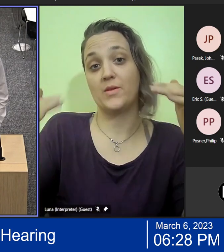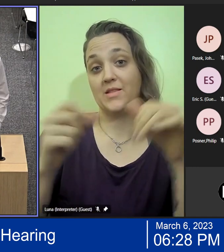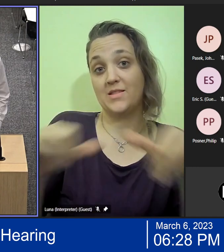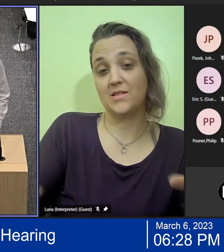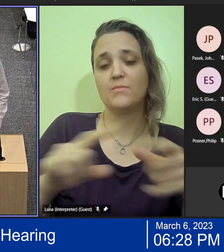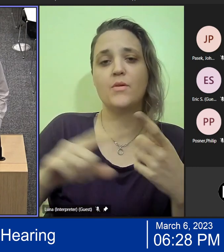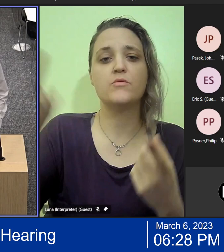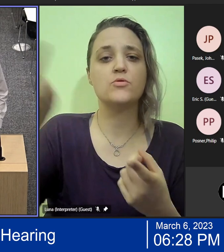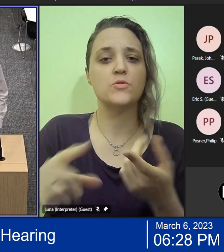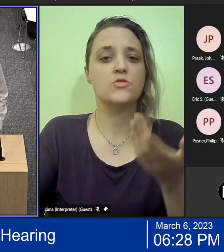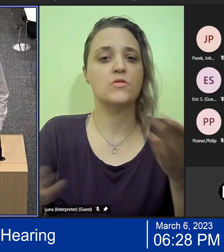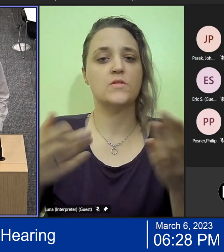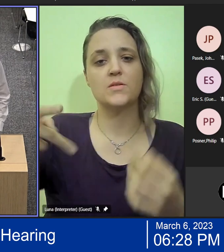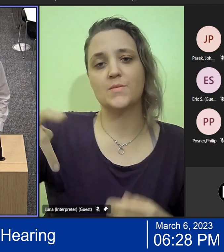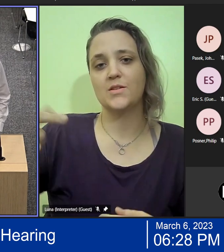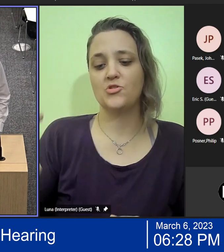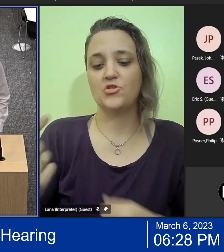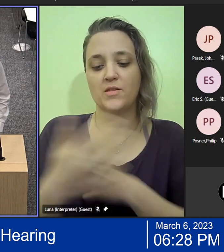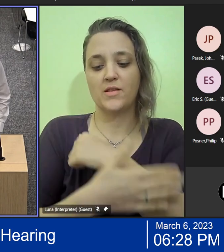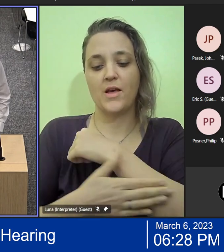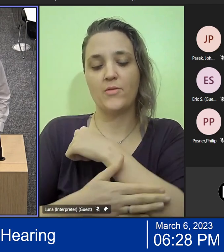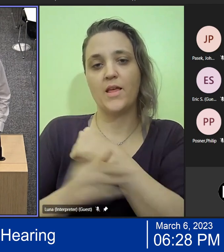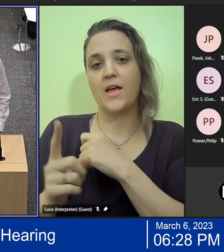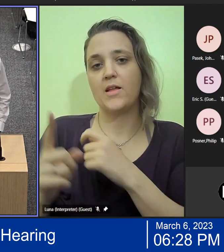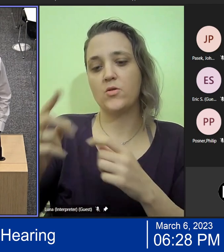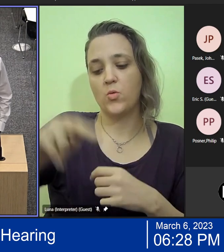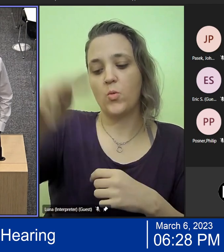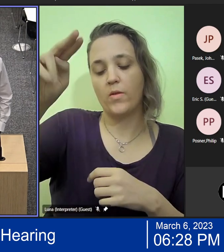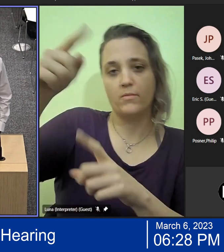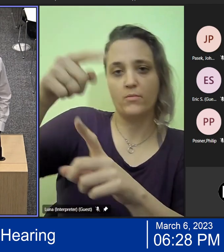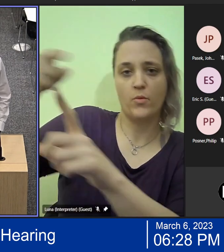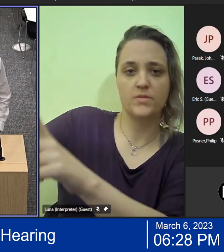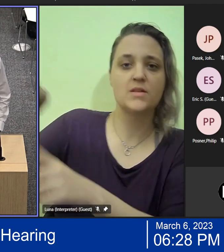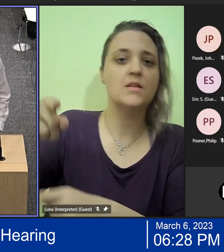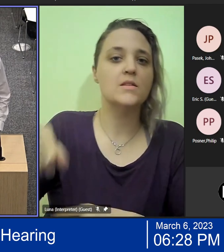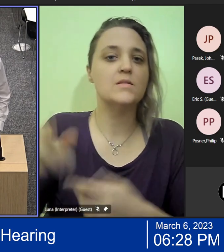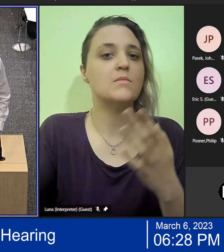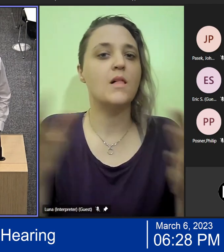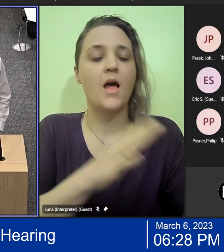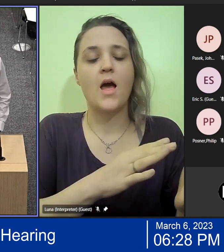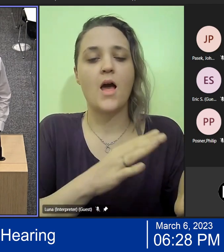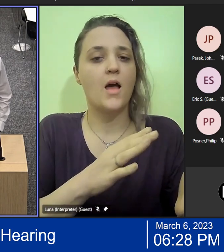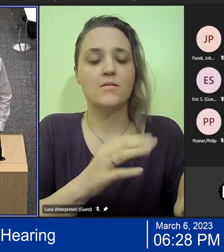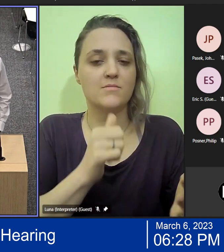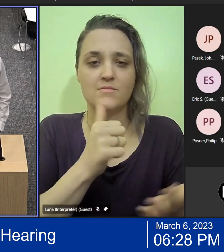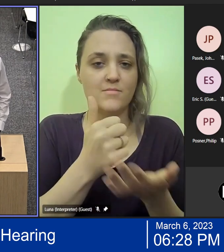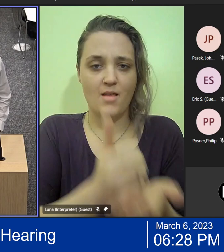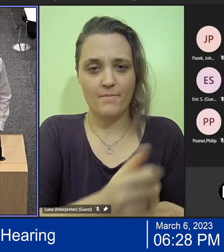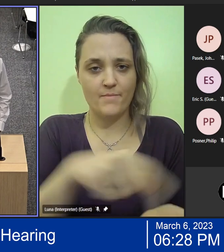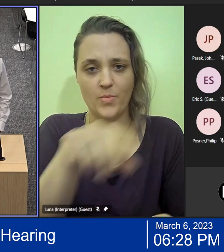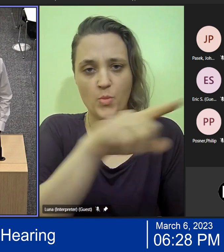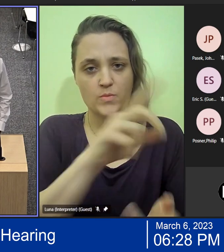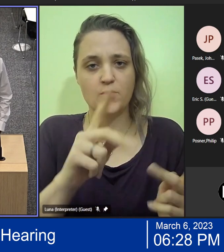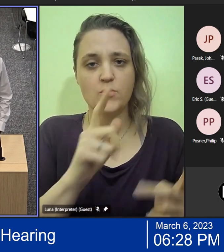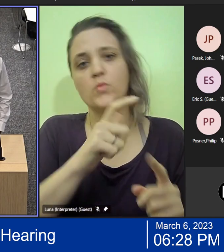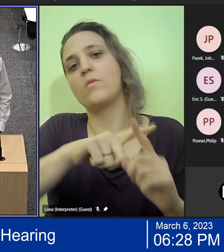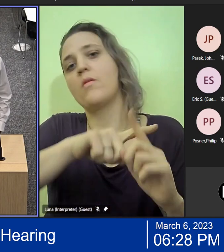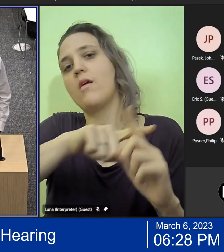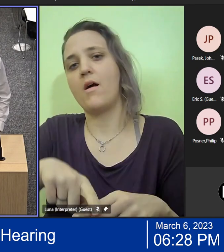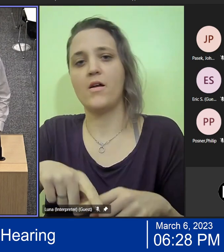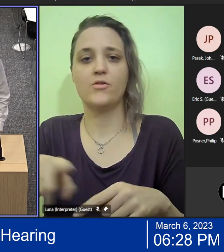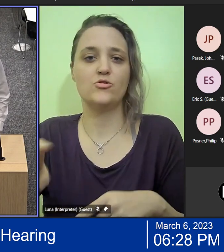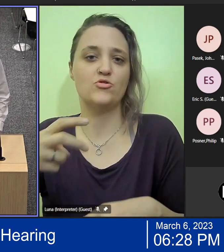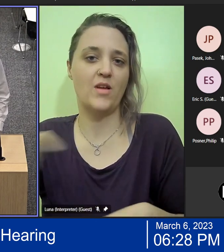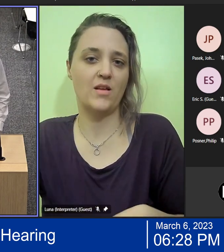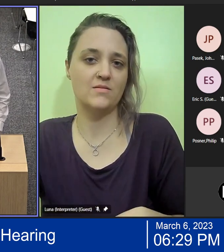increasing equity within the system, but by reducing service to PG County and points north, this plan does a disservice to those